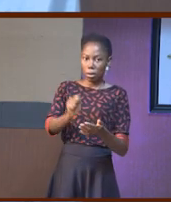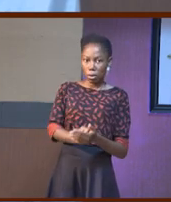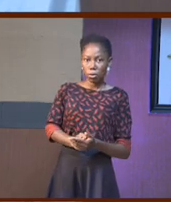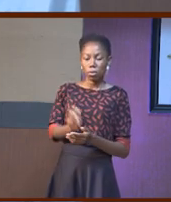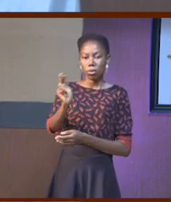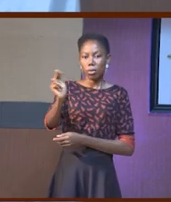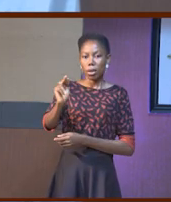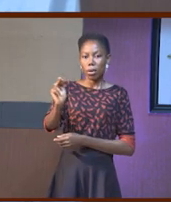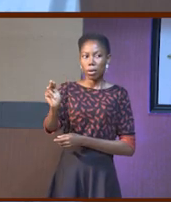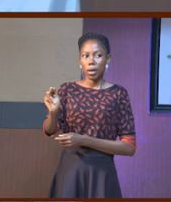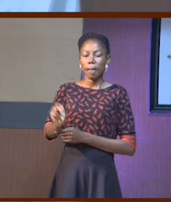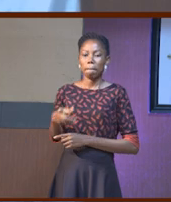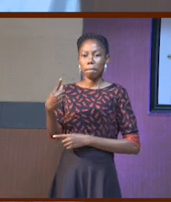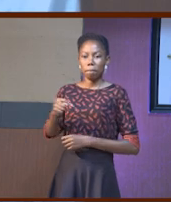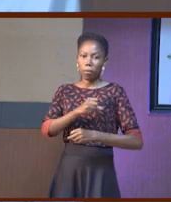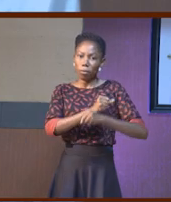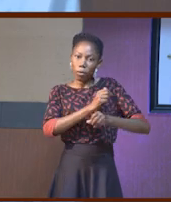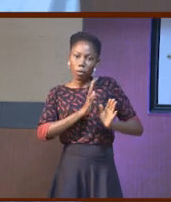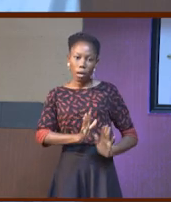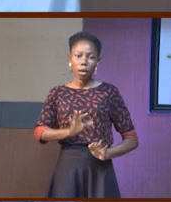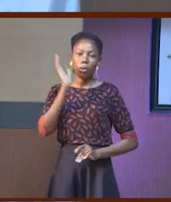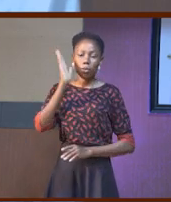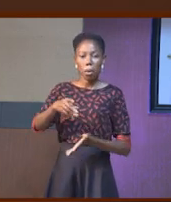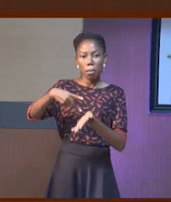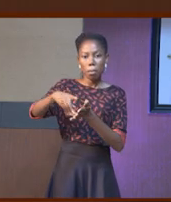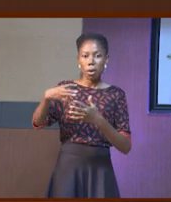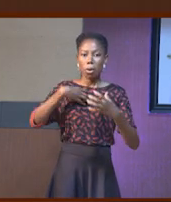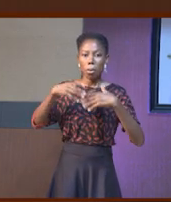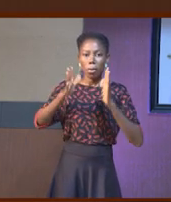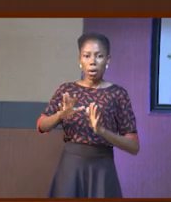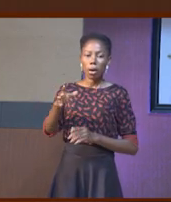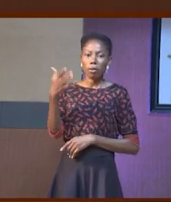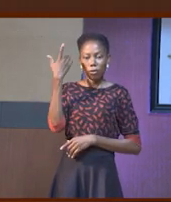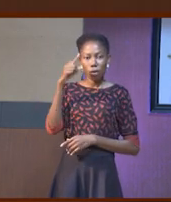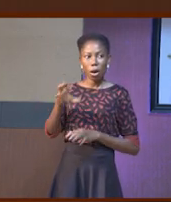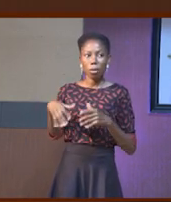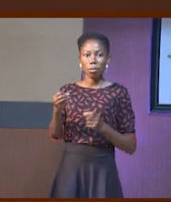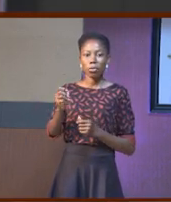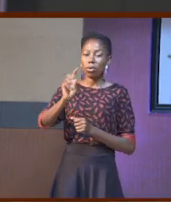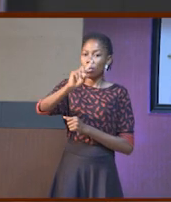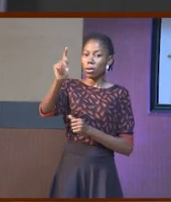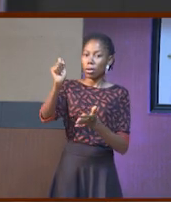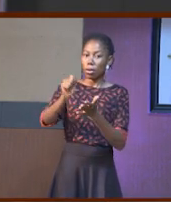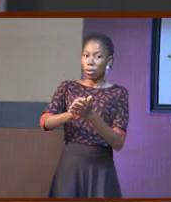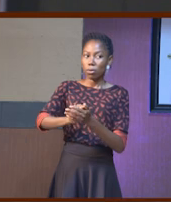780,000 naira. The defendant is to pay the plaintiff the sum of 100,000 naira